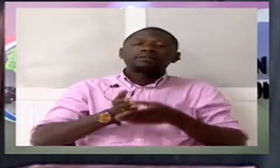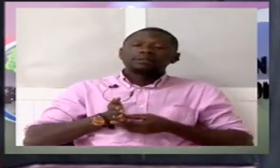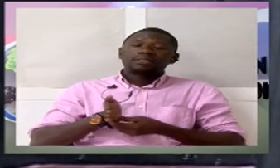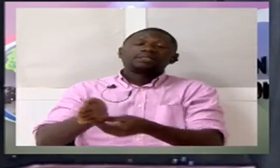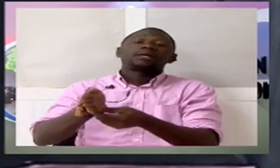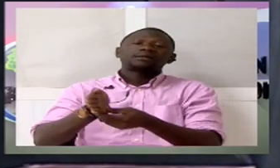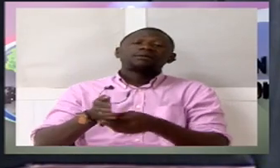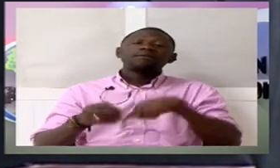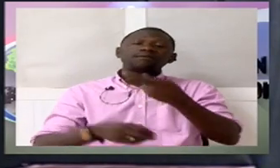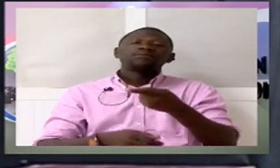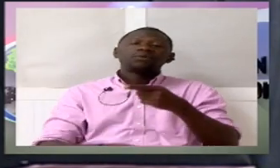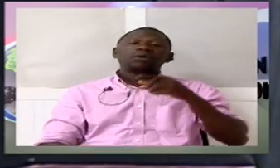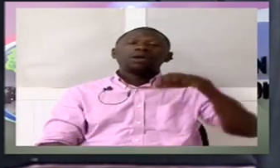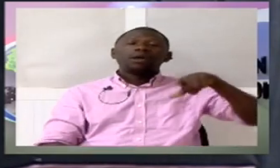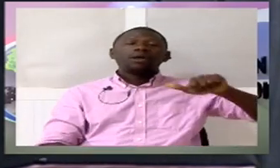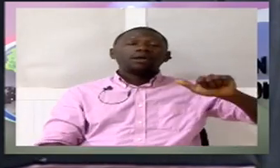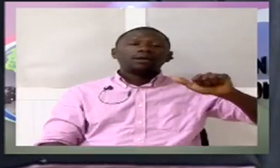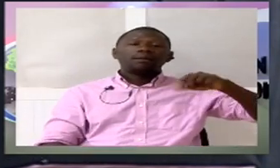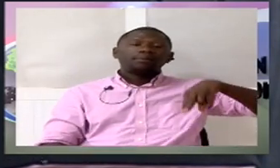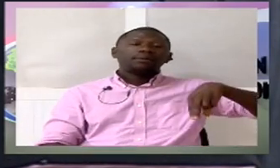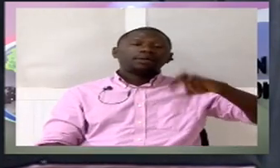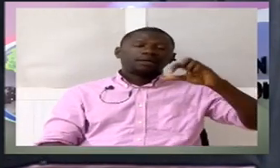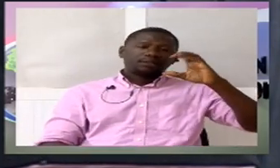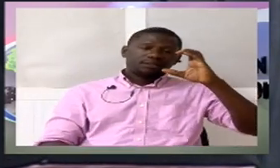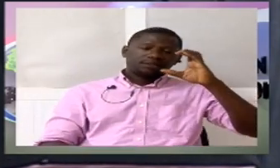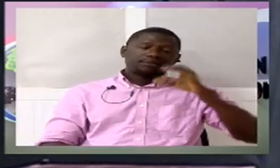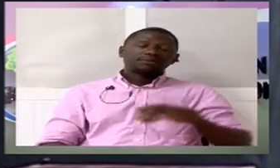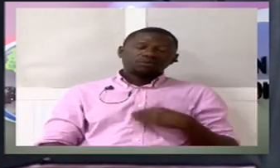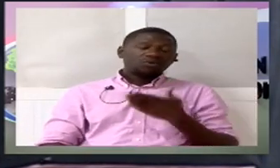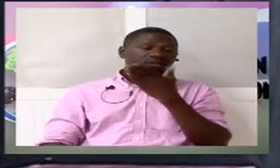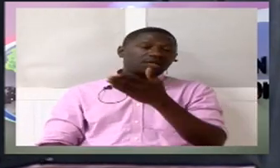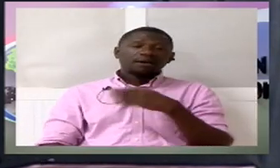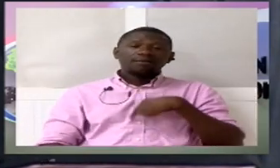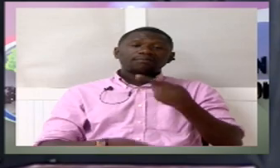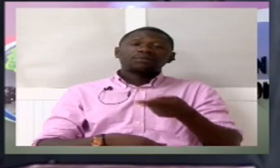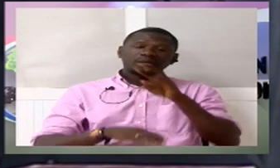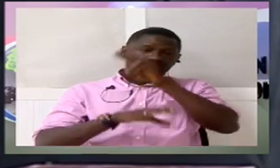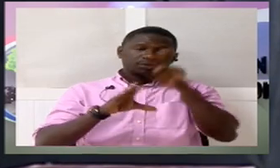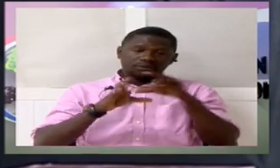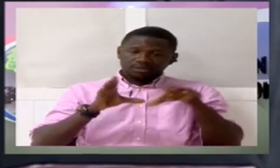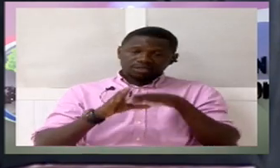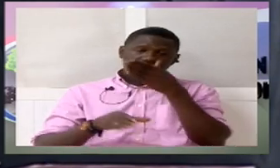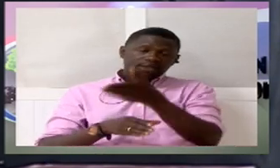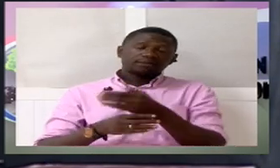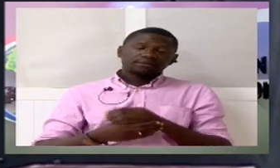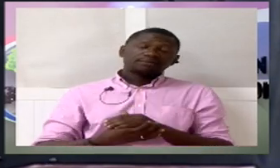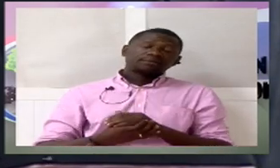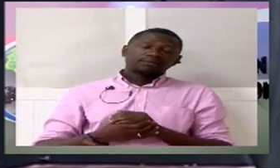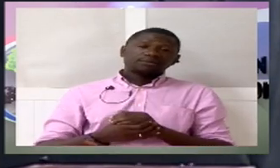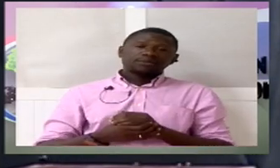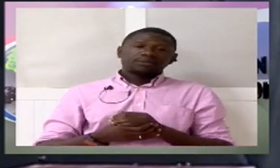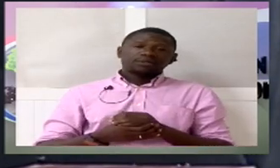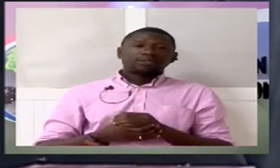as the majority leader for the APRC. And that was what he was doing at the parliament. He